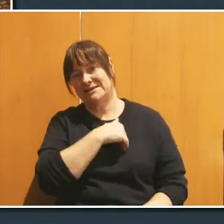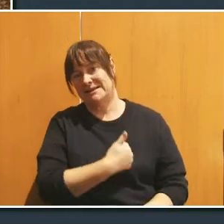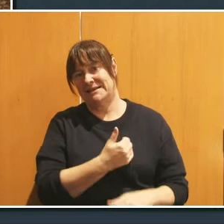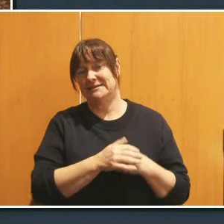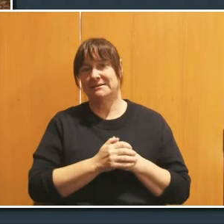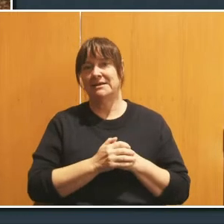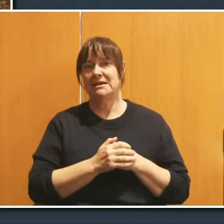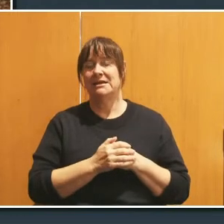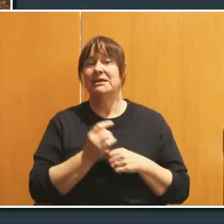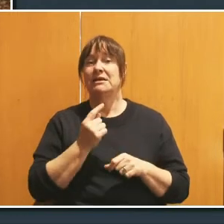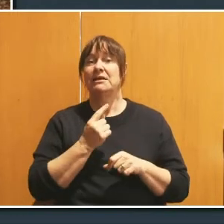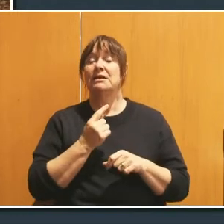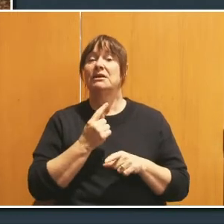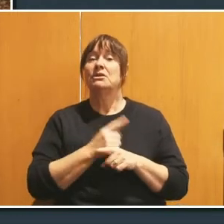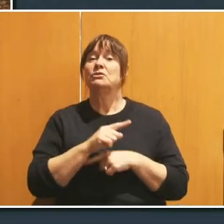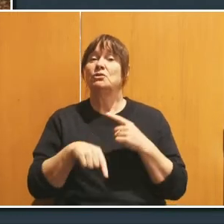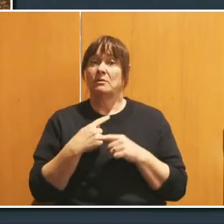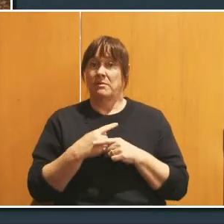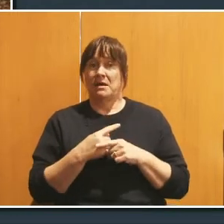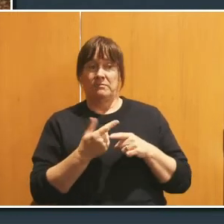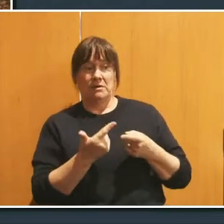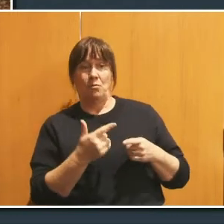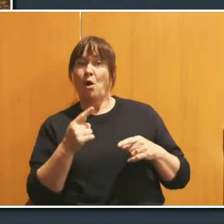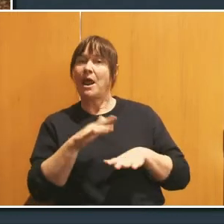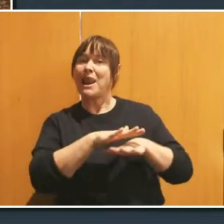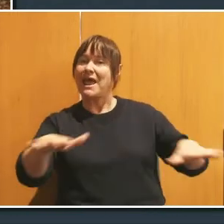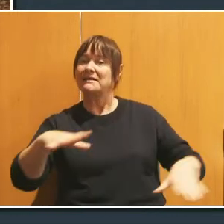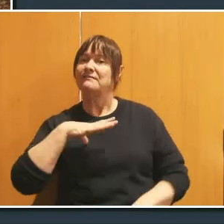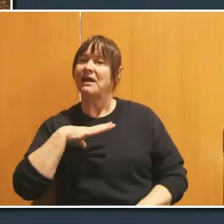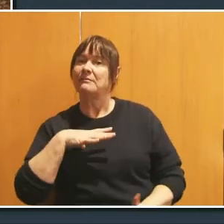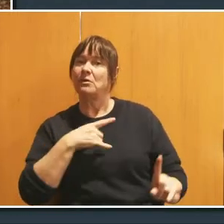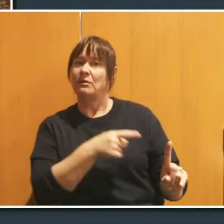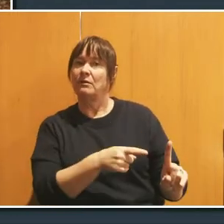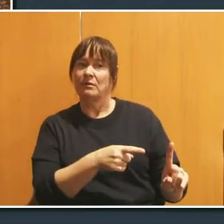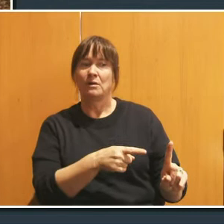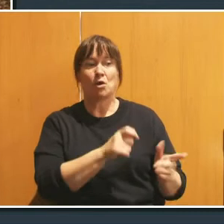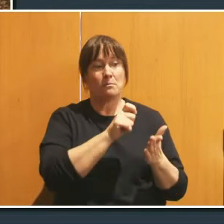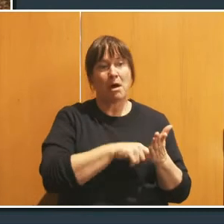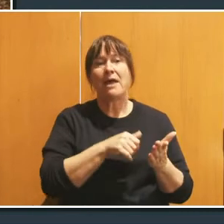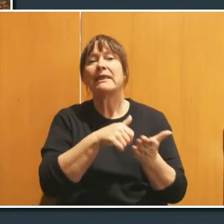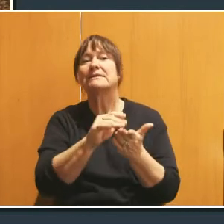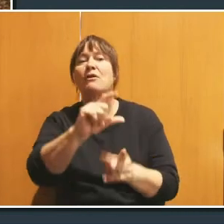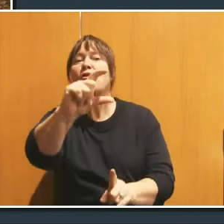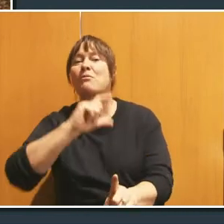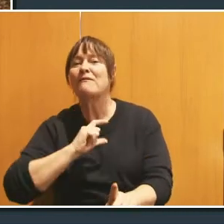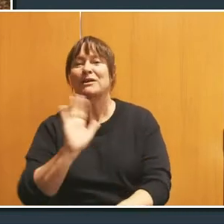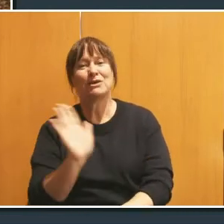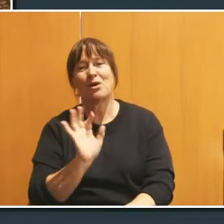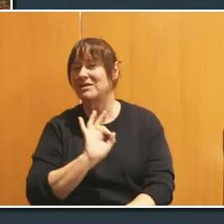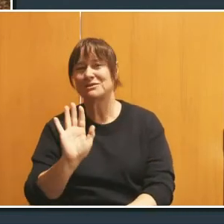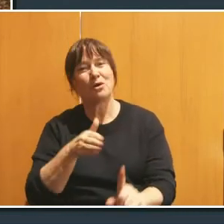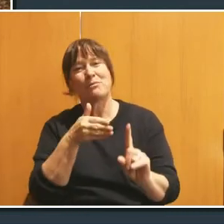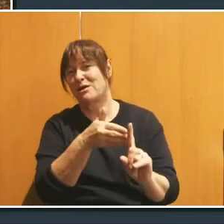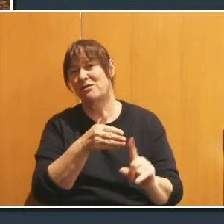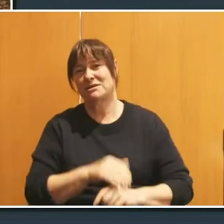about maximising the return on land available really shouldn't be the priority